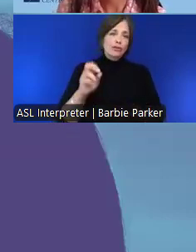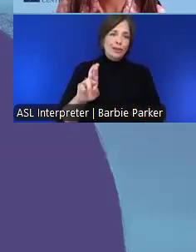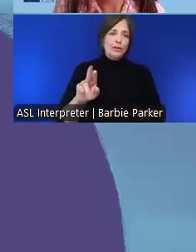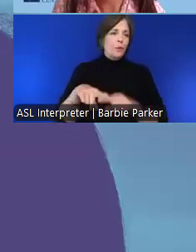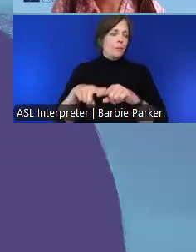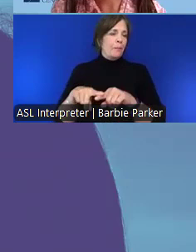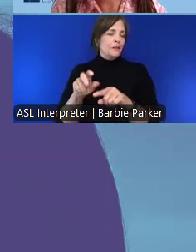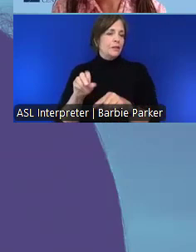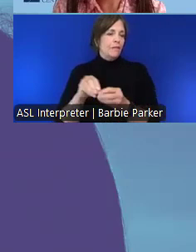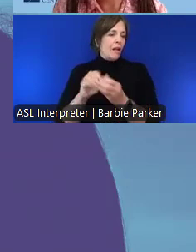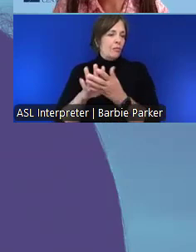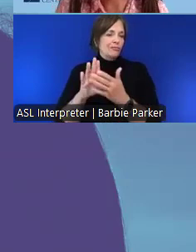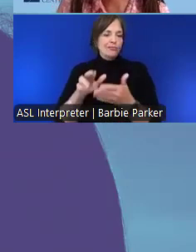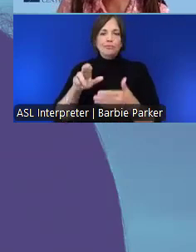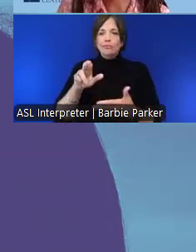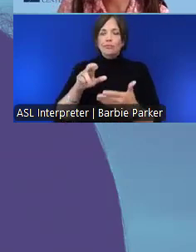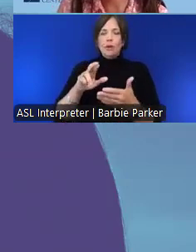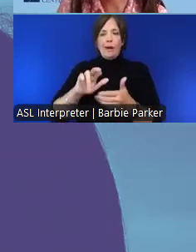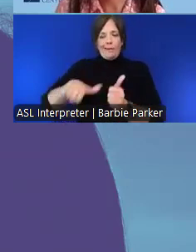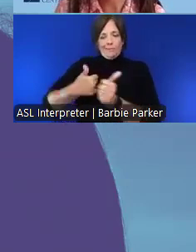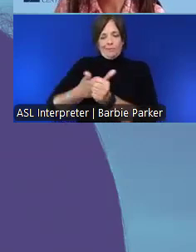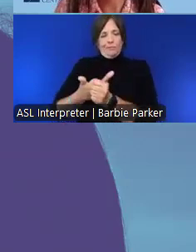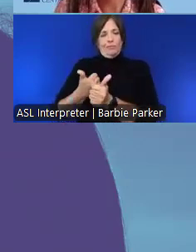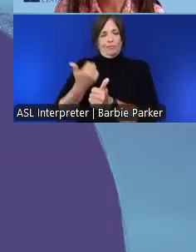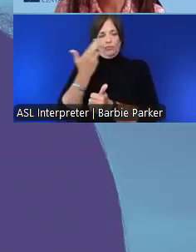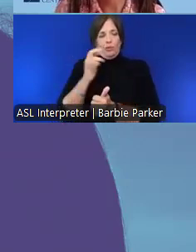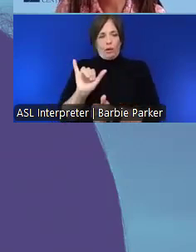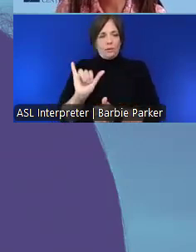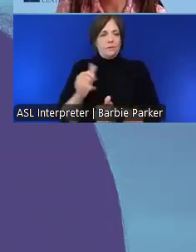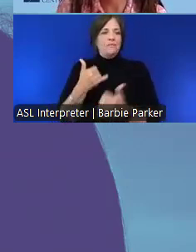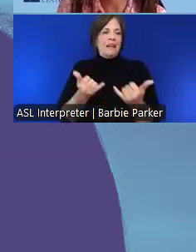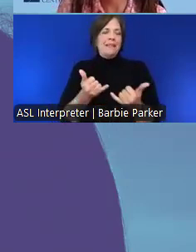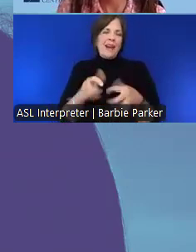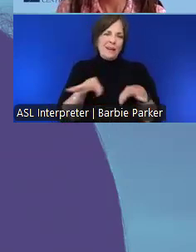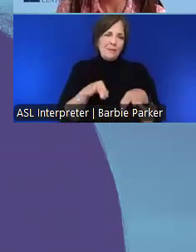will take this opportunity to explain what forced marriage is and what it is not.